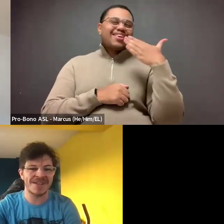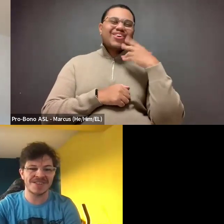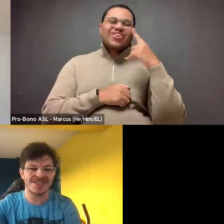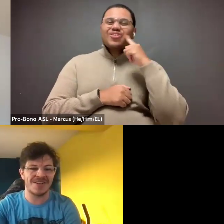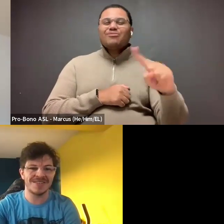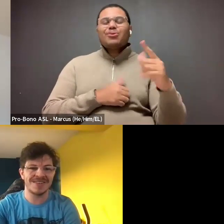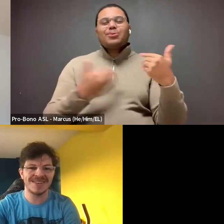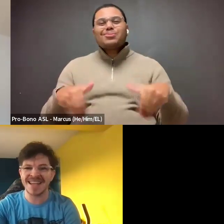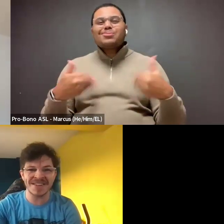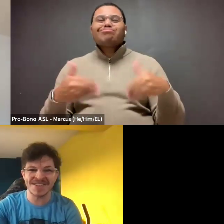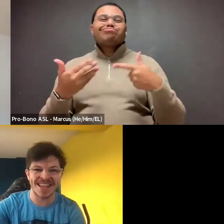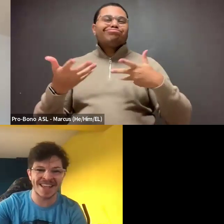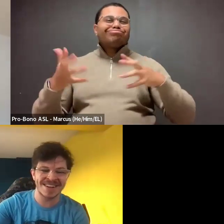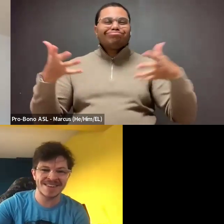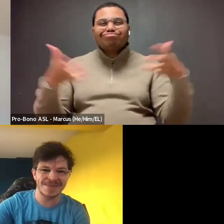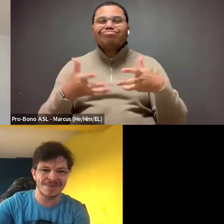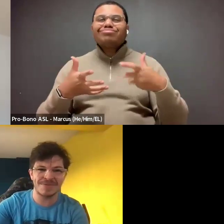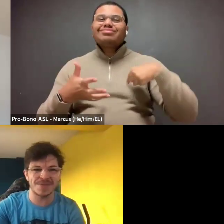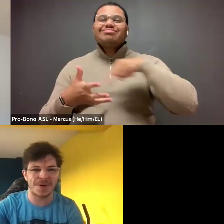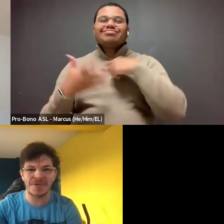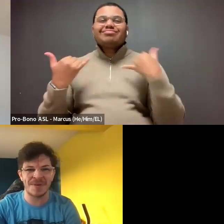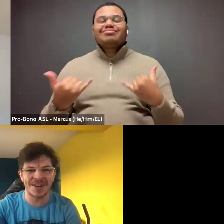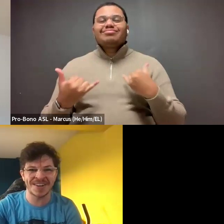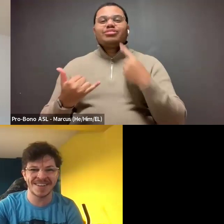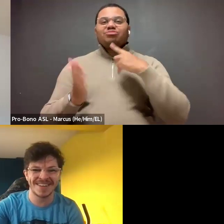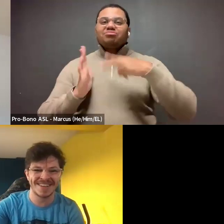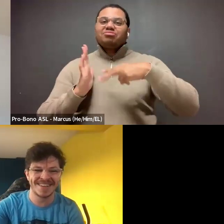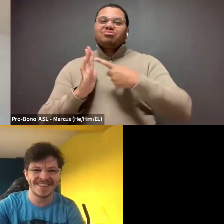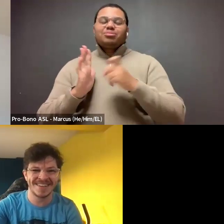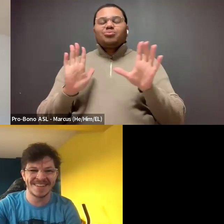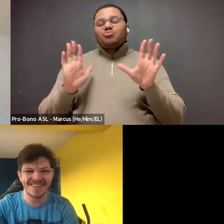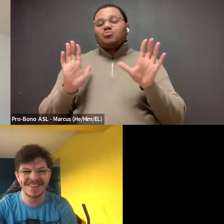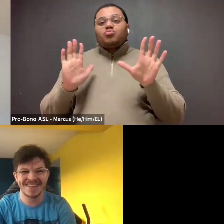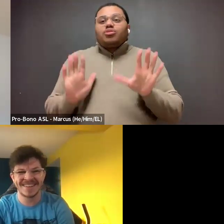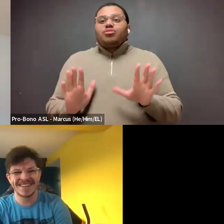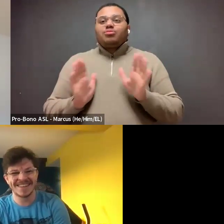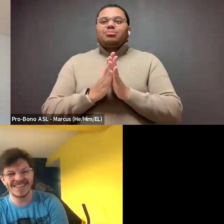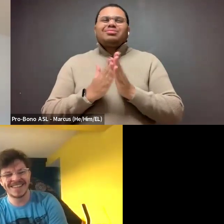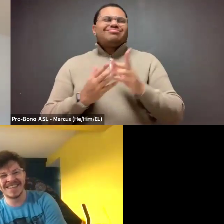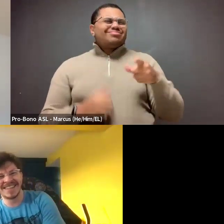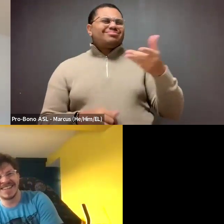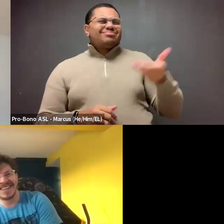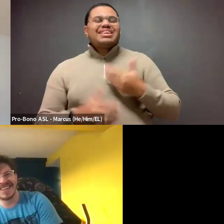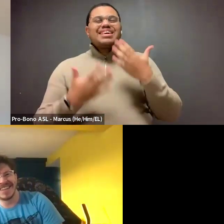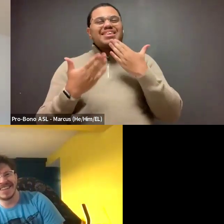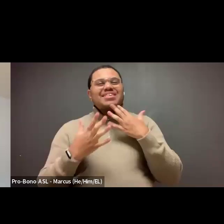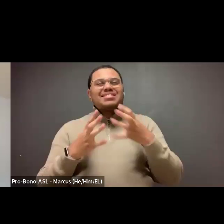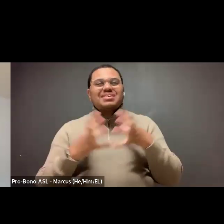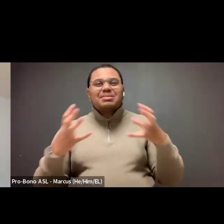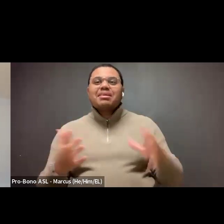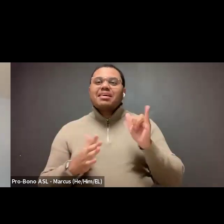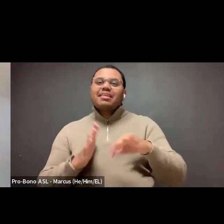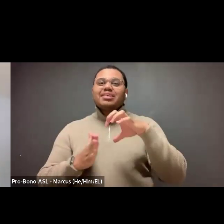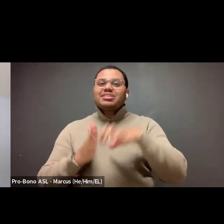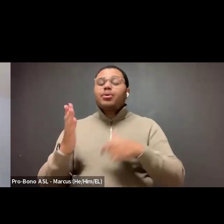graciously gathering us all together today to read from this wonderful book. Oh, you're so welcome. And thank you so much for that chapter.